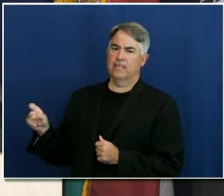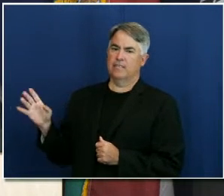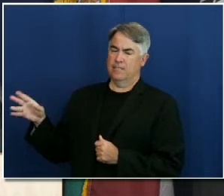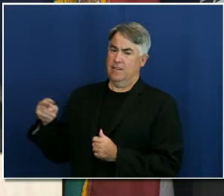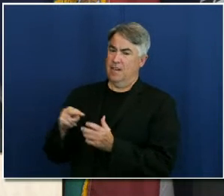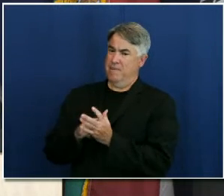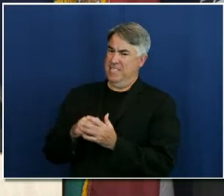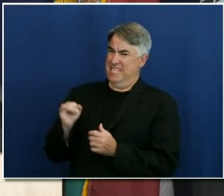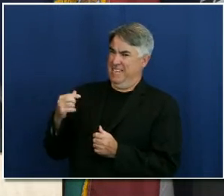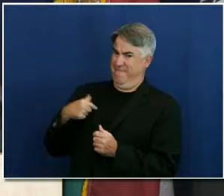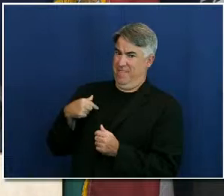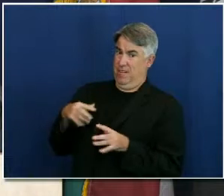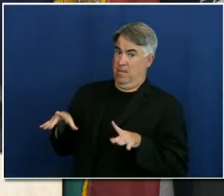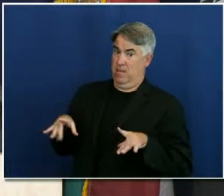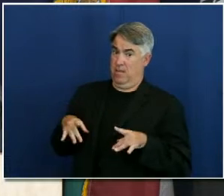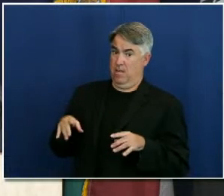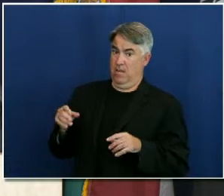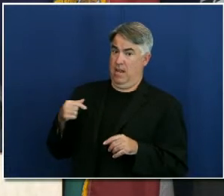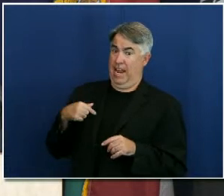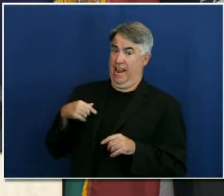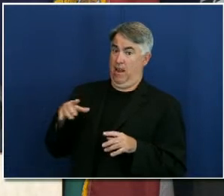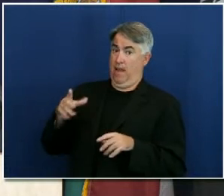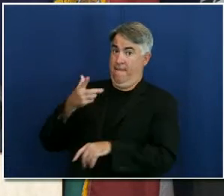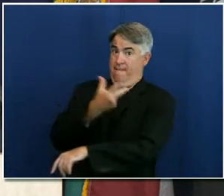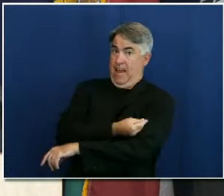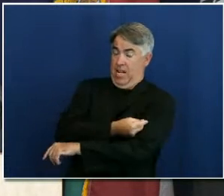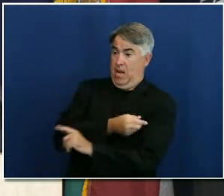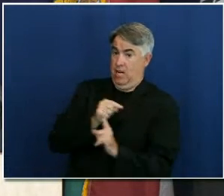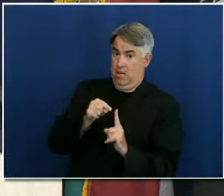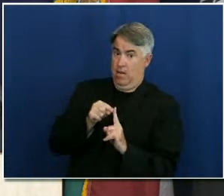been vaccinated? Dr. Shah will address that.